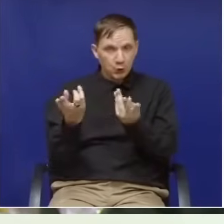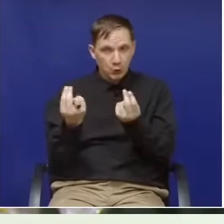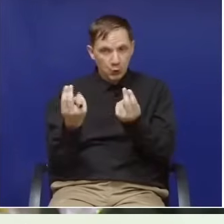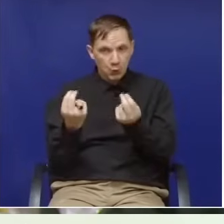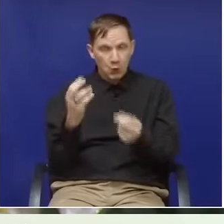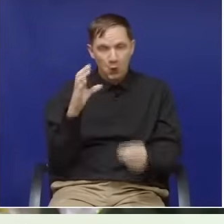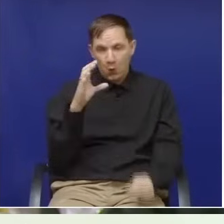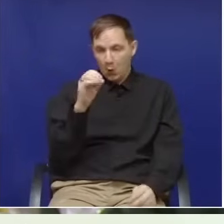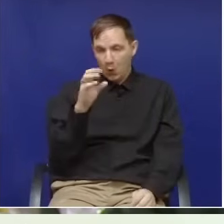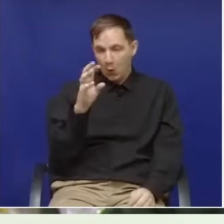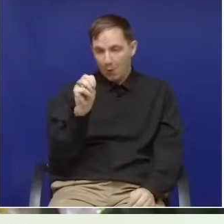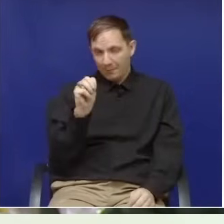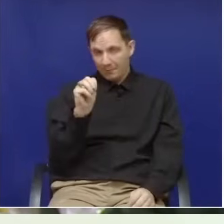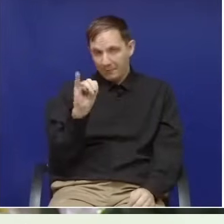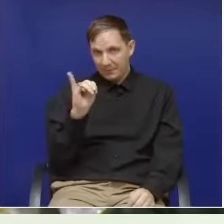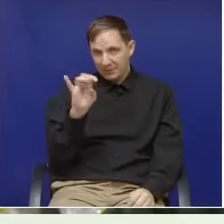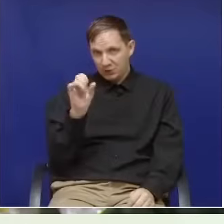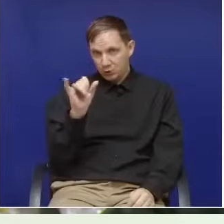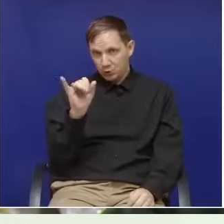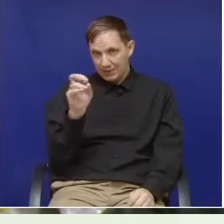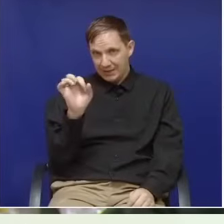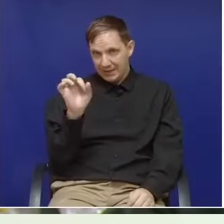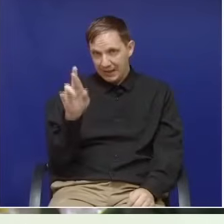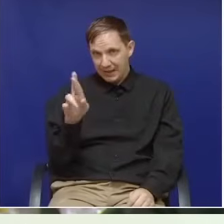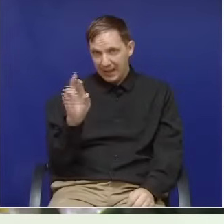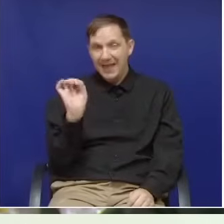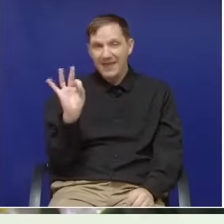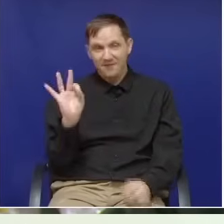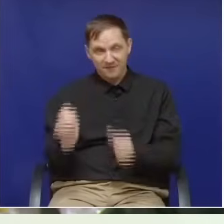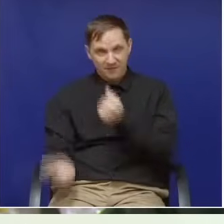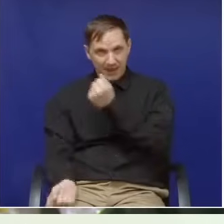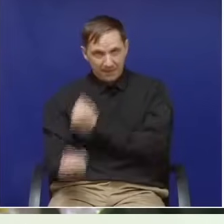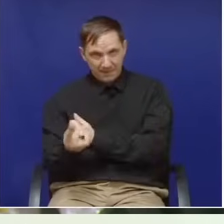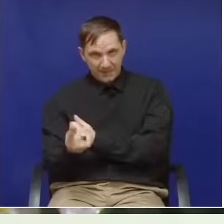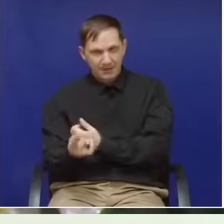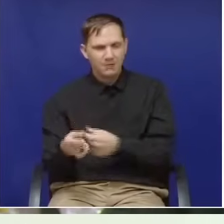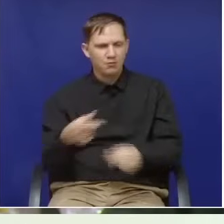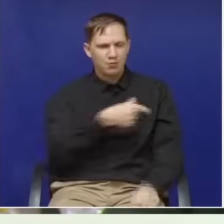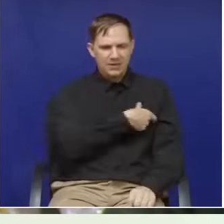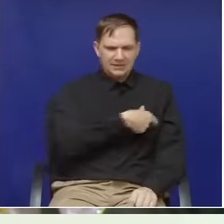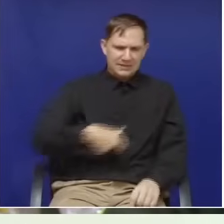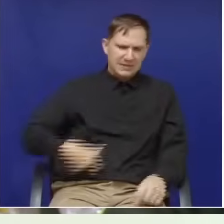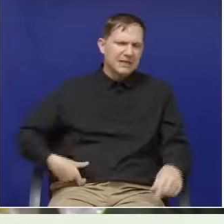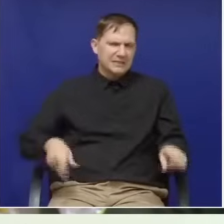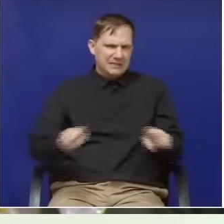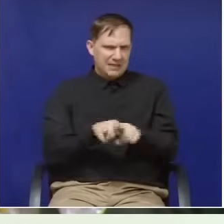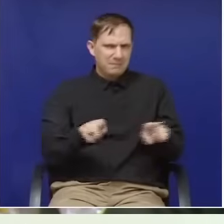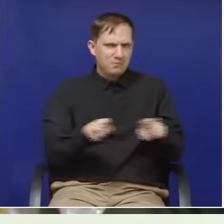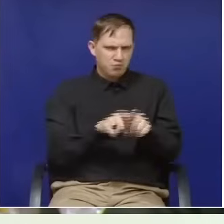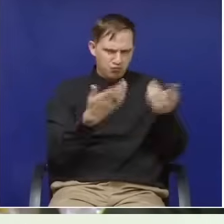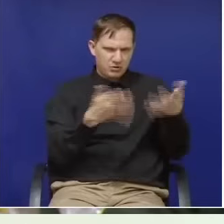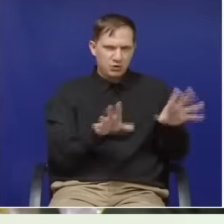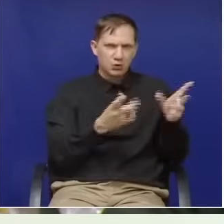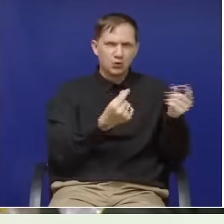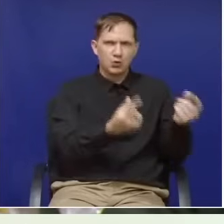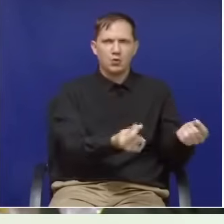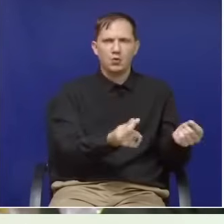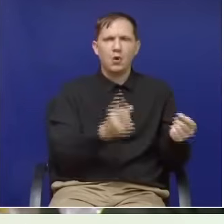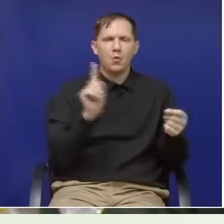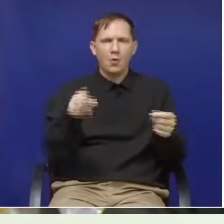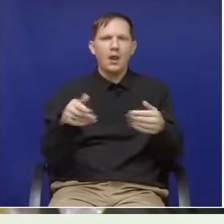commissioner, if that arises, the President, like he has done already, he will do an